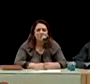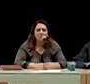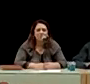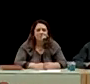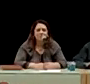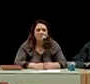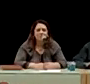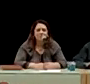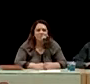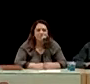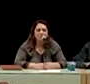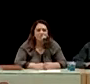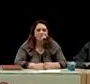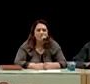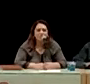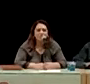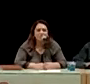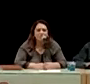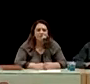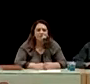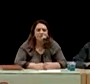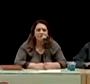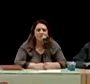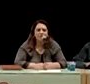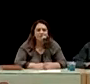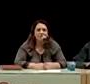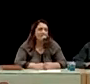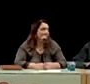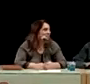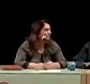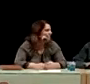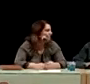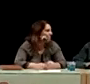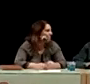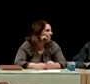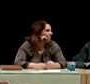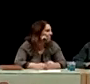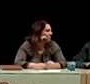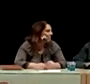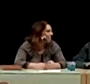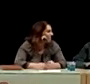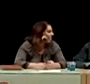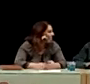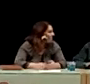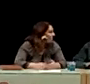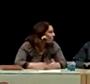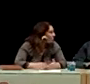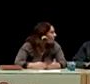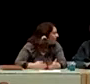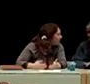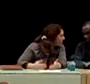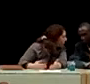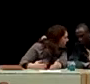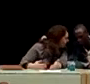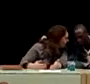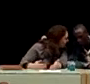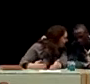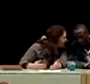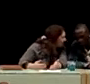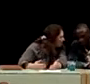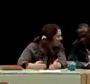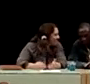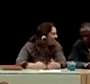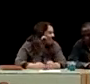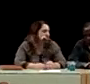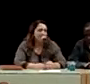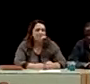about poor communities. Some of these reports also say that unemployment caused by